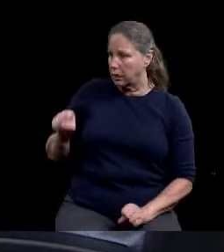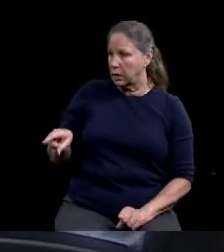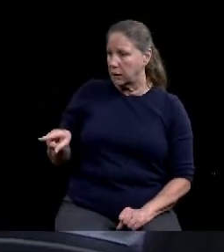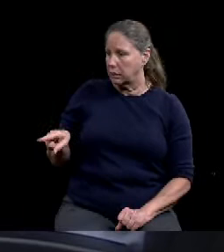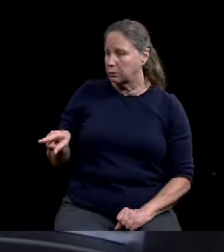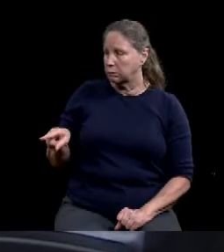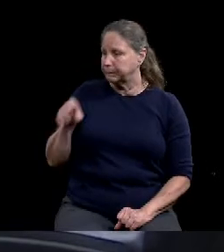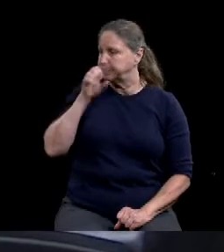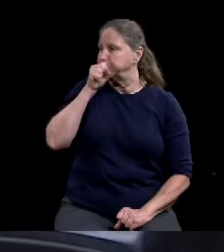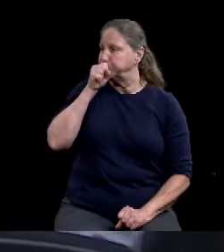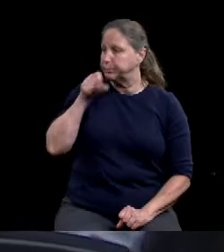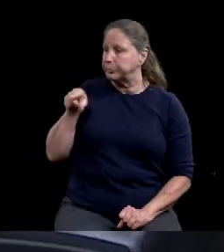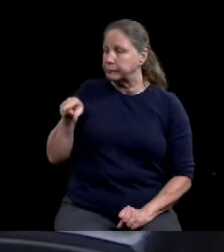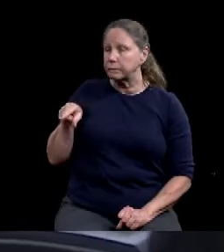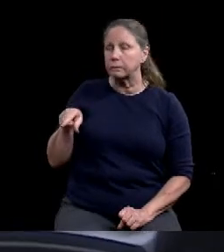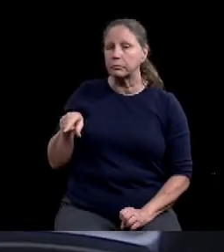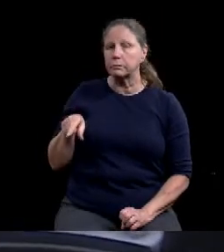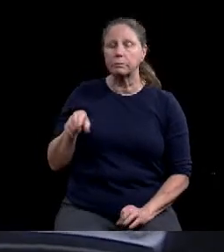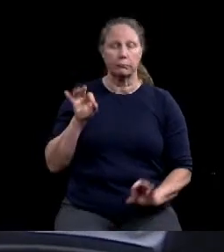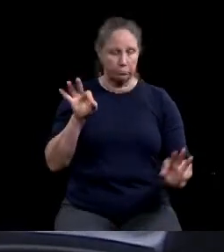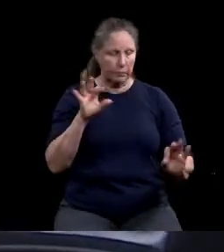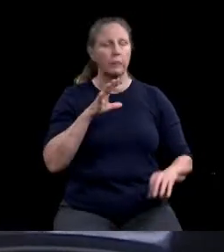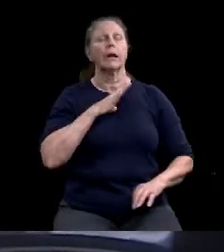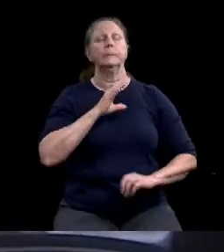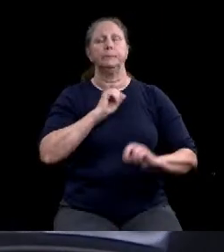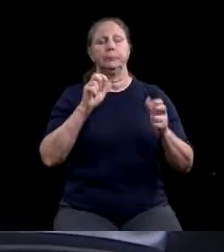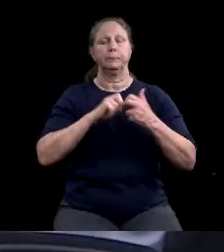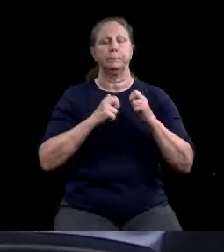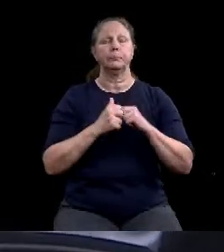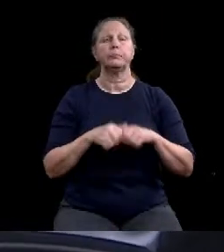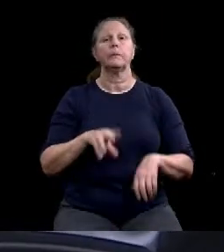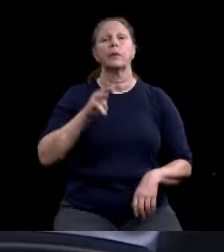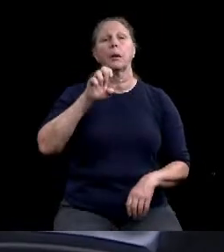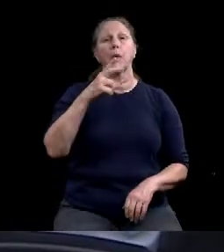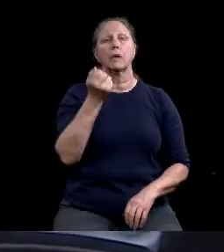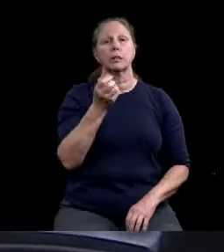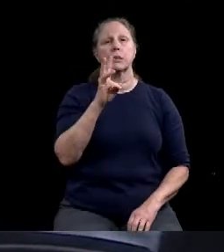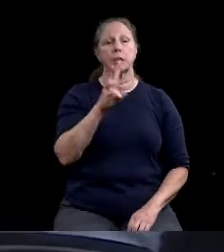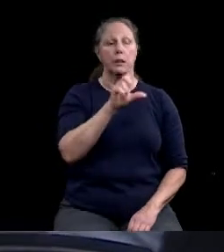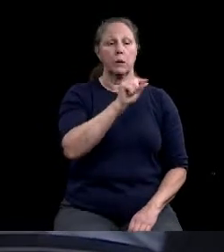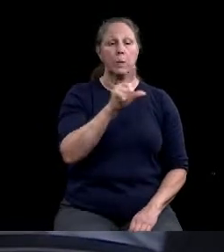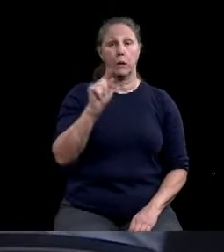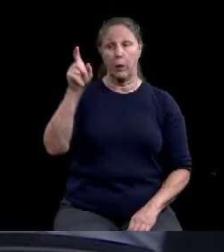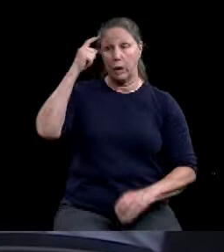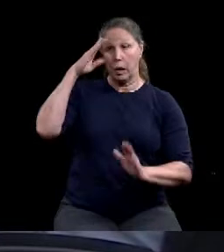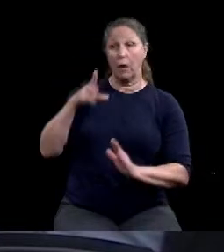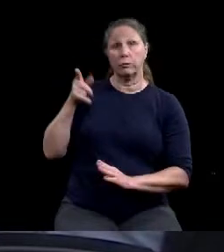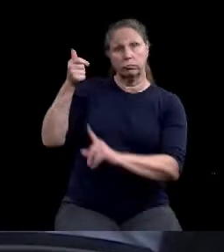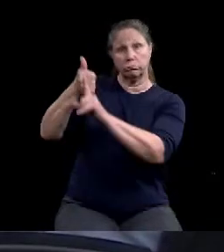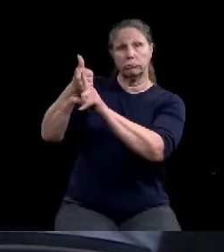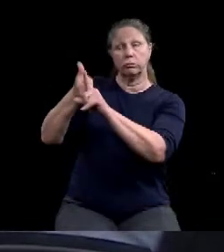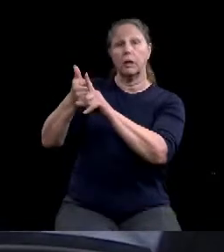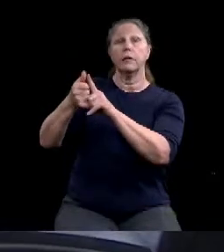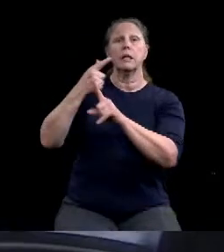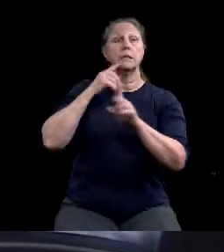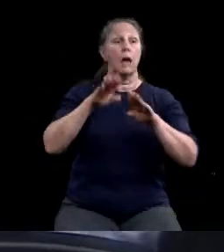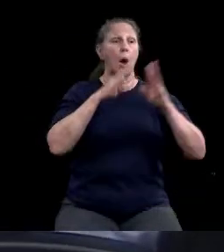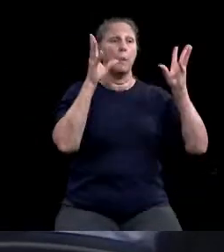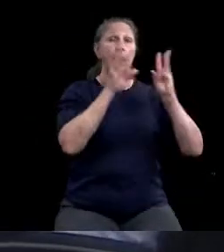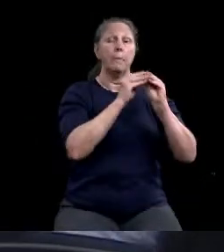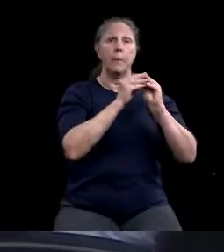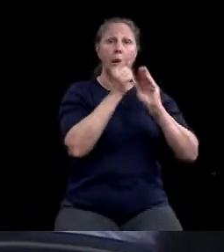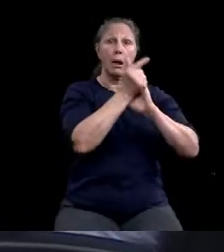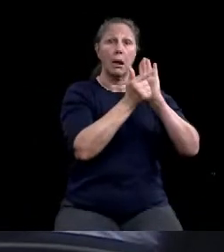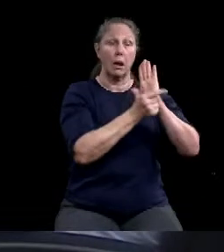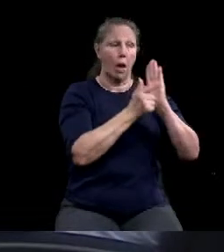On March 16, 2020, the governor suspended various provisions of the Open Meetings Act pursuant to his state of disaster authority. The change